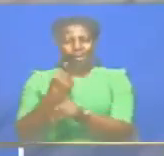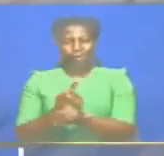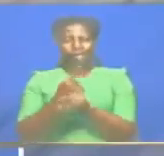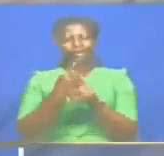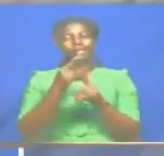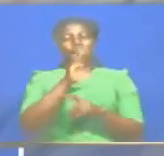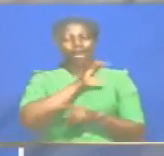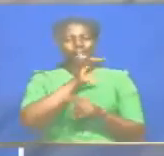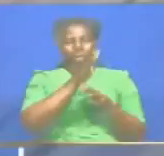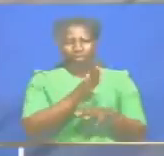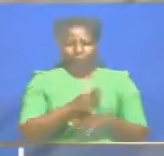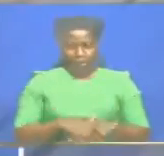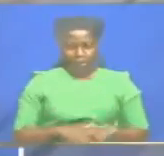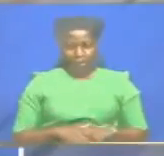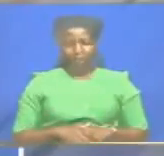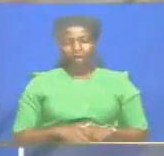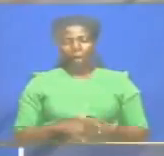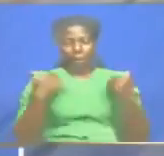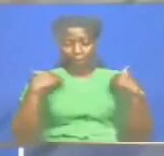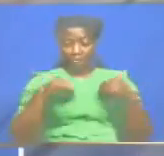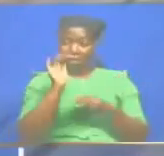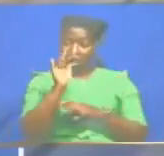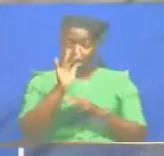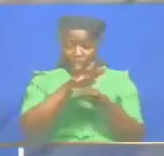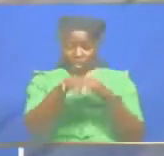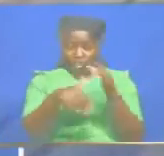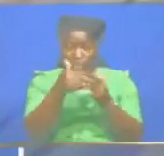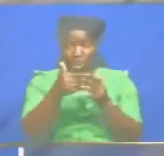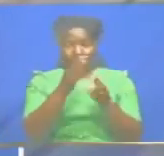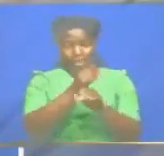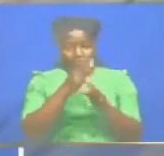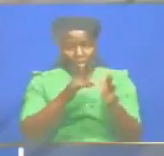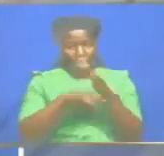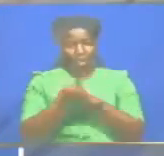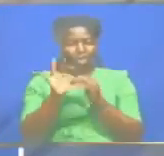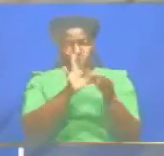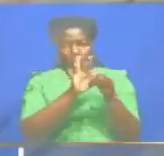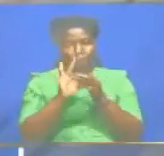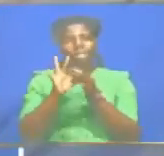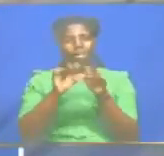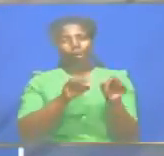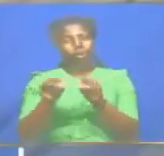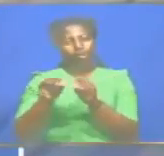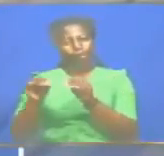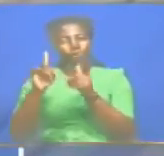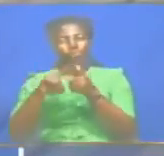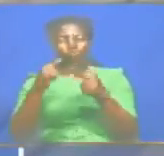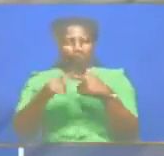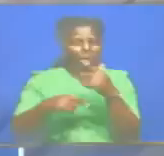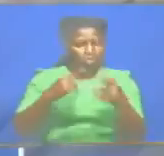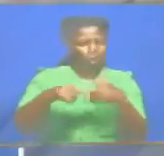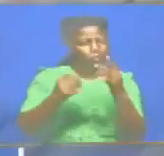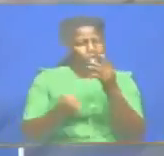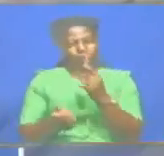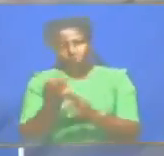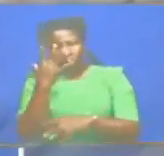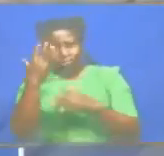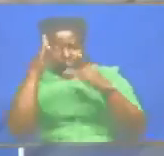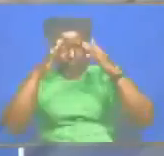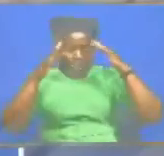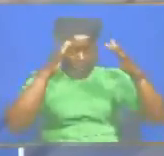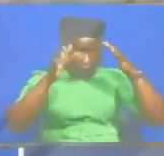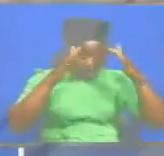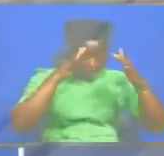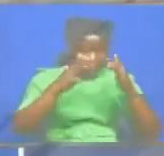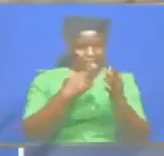upon all the stakeholders in the cooperative movement to continuously innovate, partner, and look